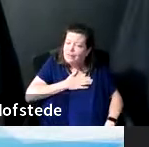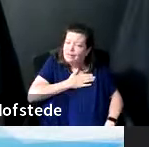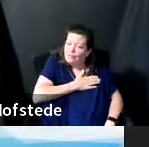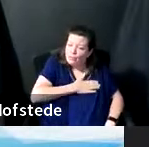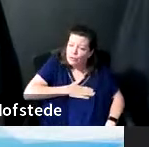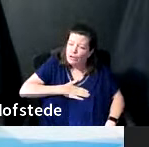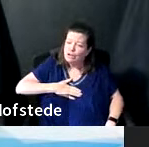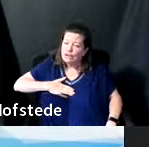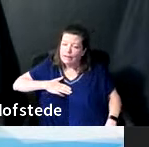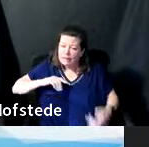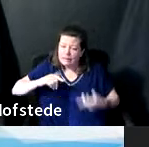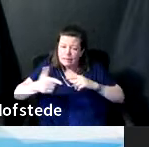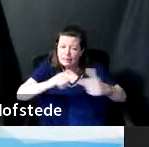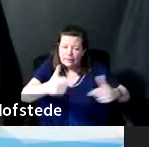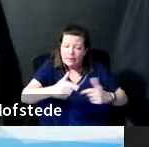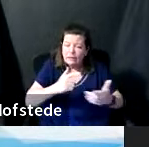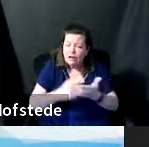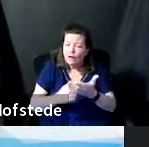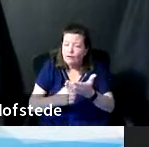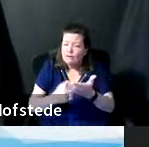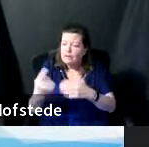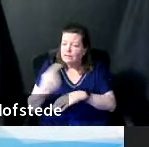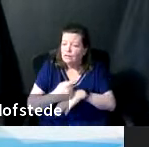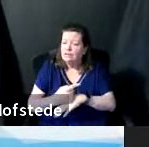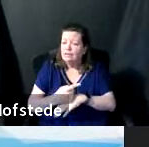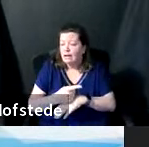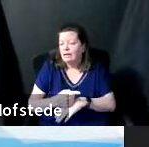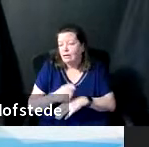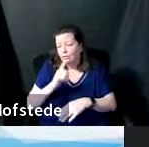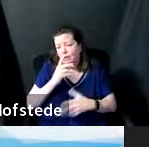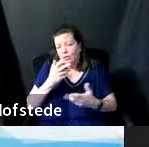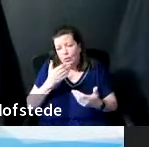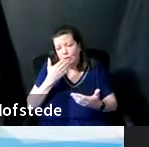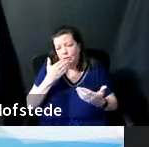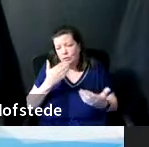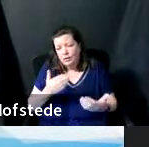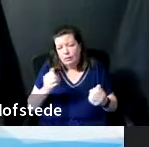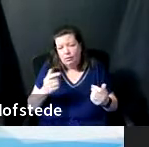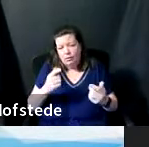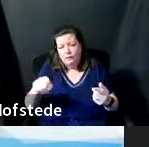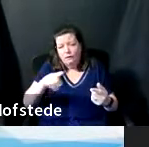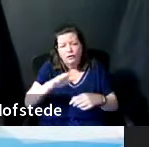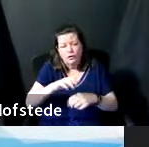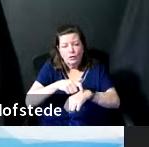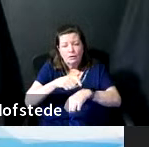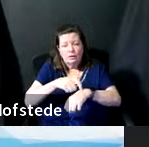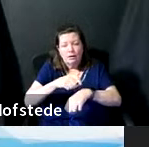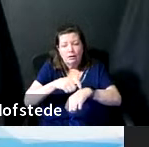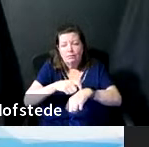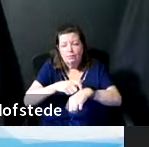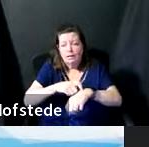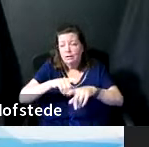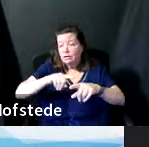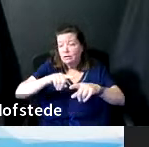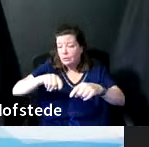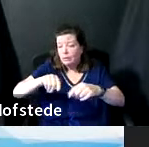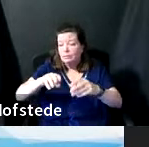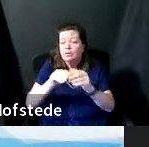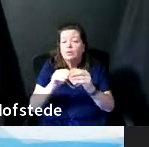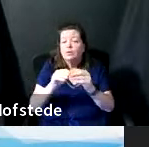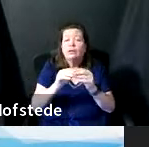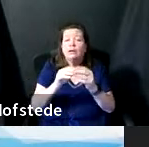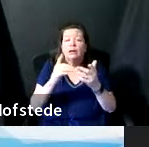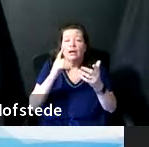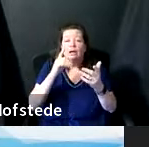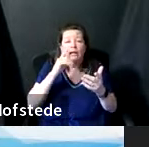engagement today from everyone. So want to thank everyone for their time to attend the meeting, and you